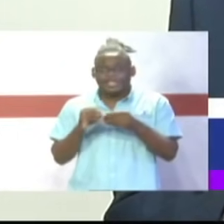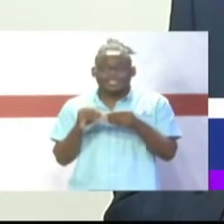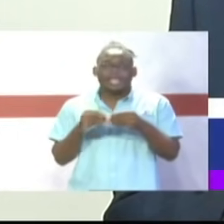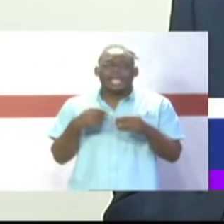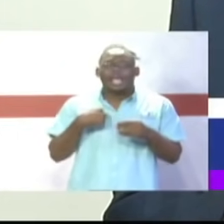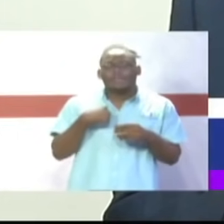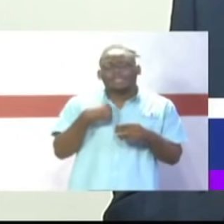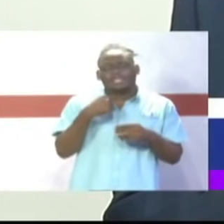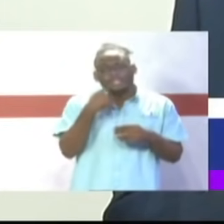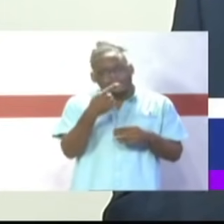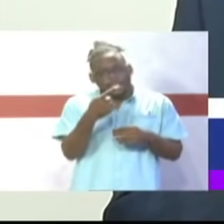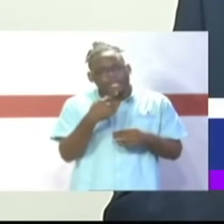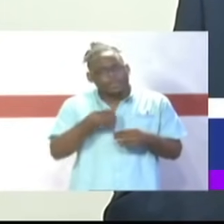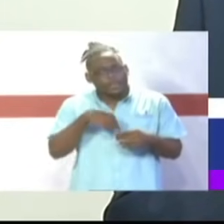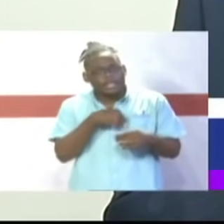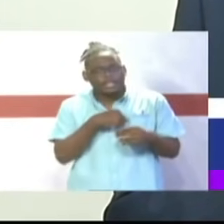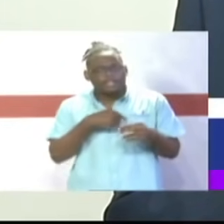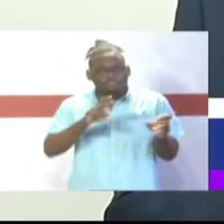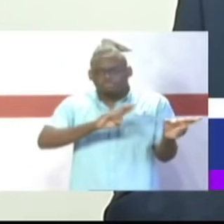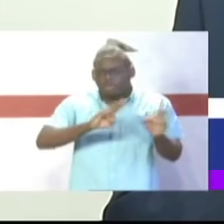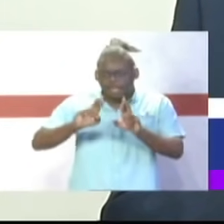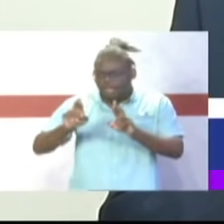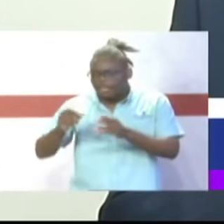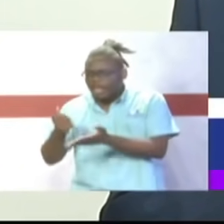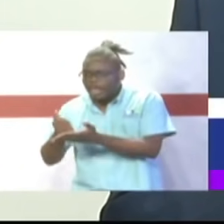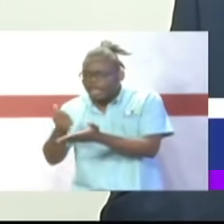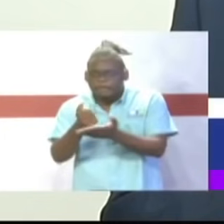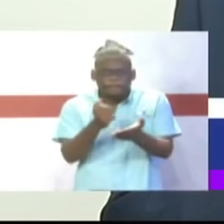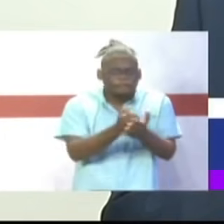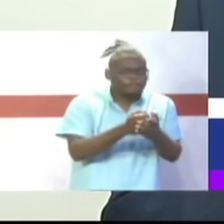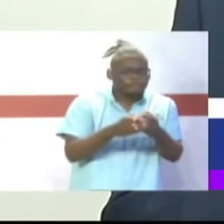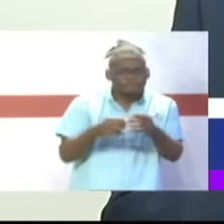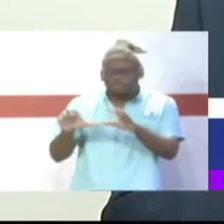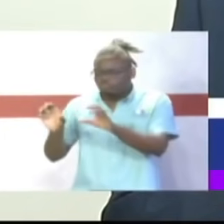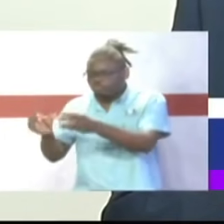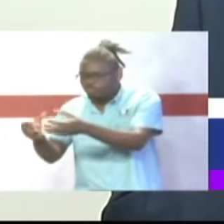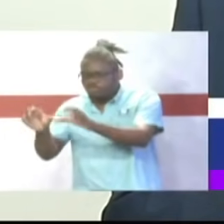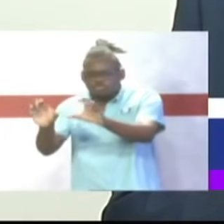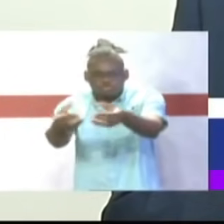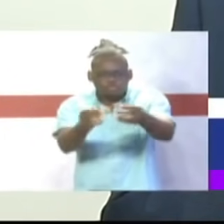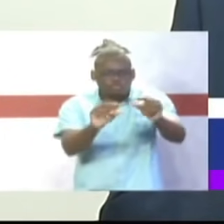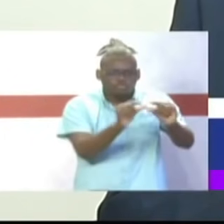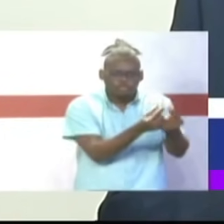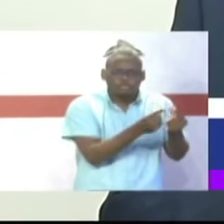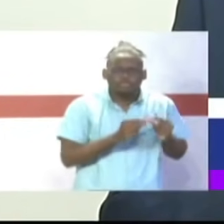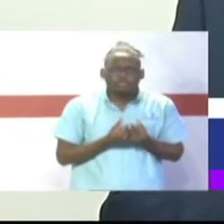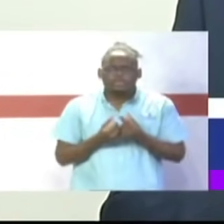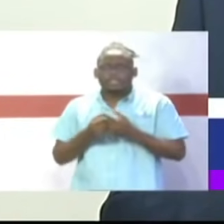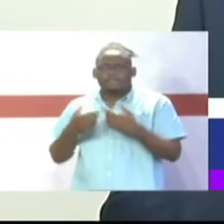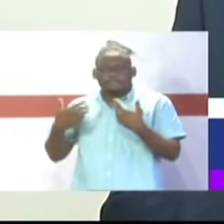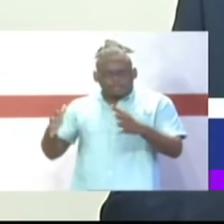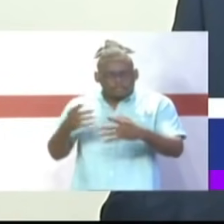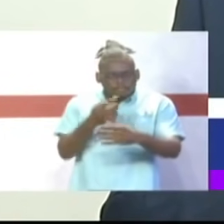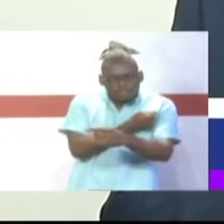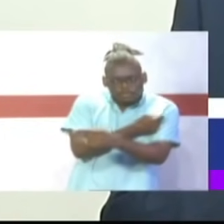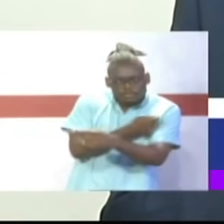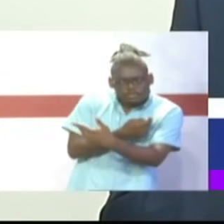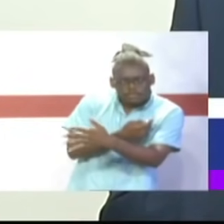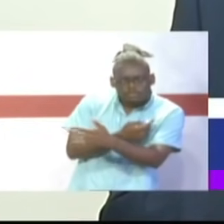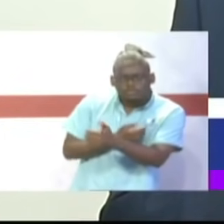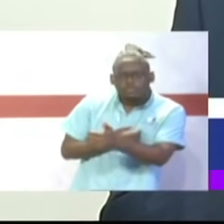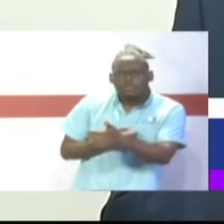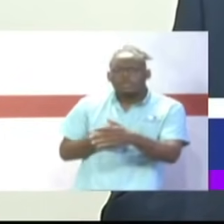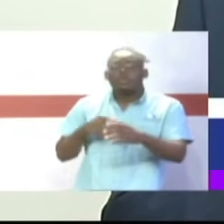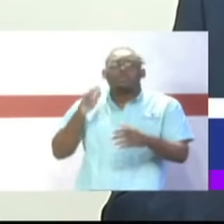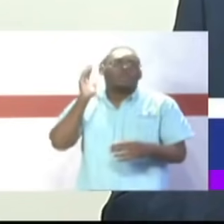to treat with these very special groups of persons who are already vaccinated, and you will be